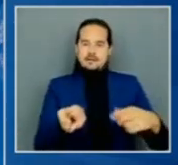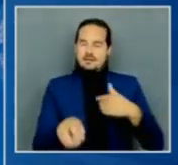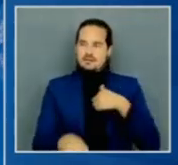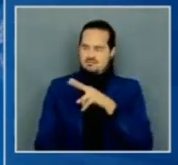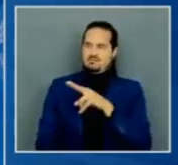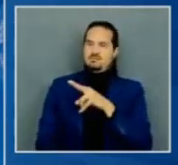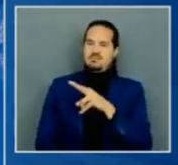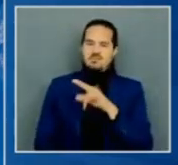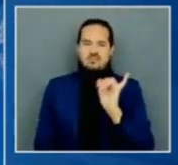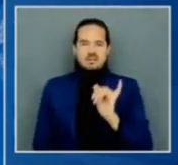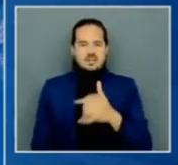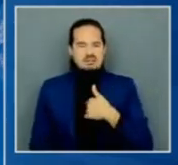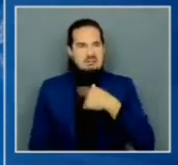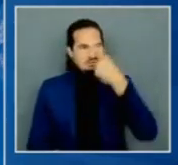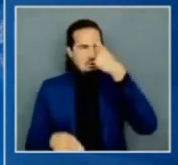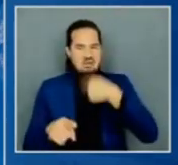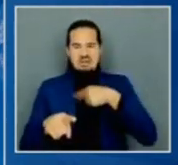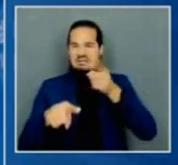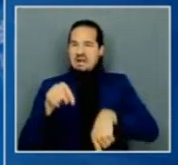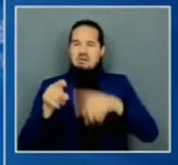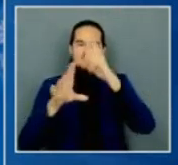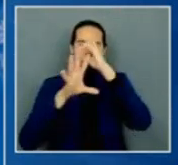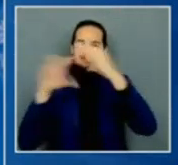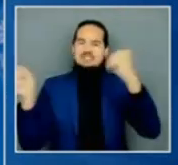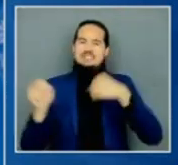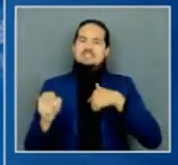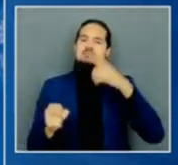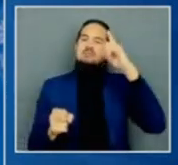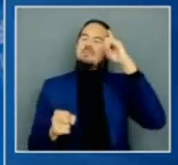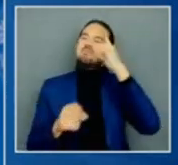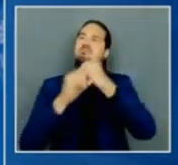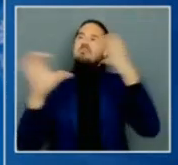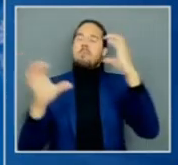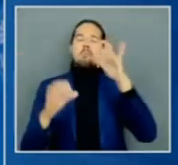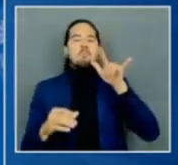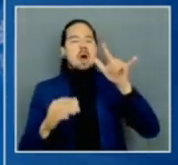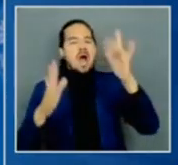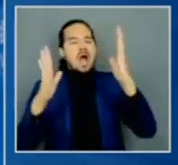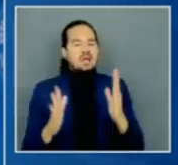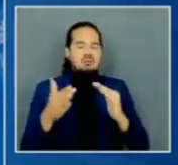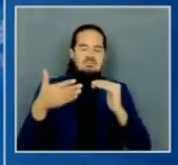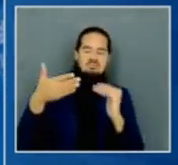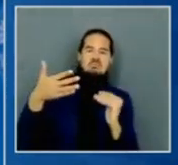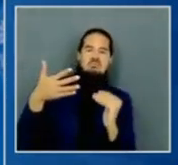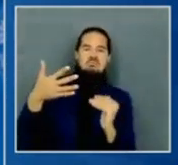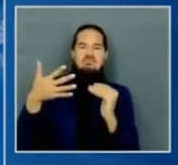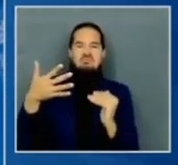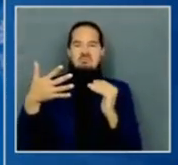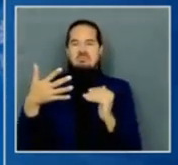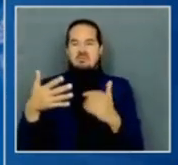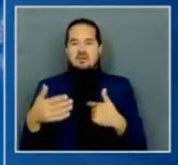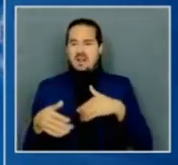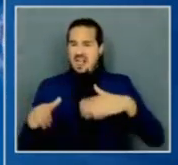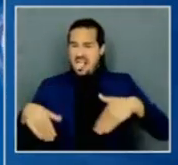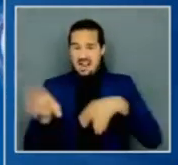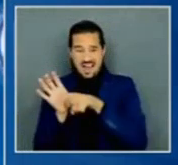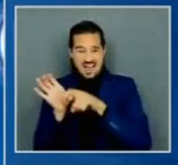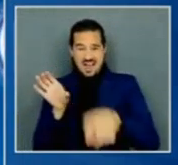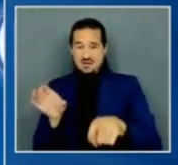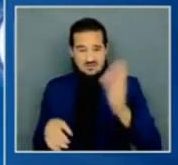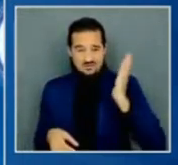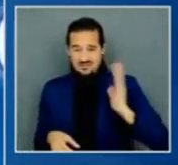being appointed by a president to anything. At that age, I was hoping to be an airline pilot. And I was a long way from coming out, even to myself, but